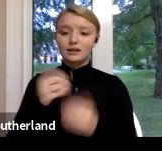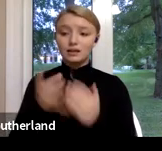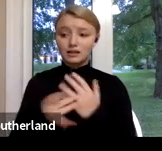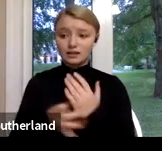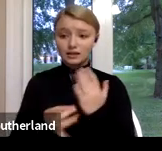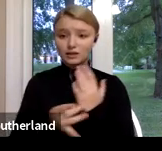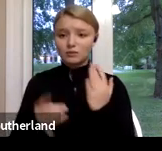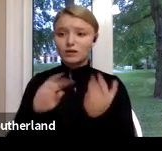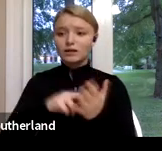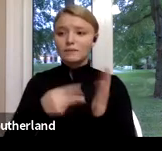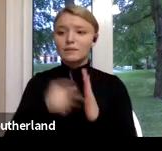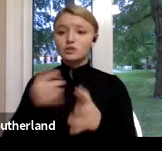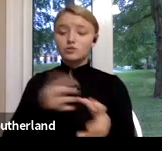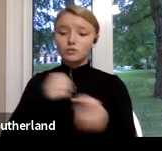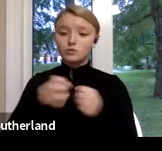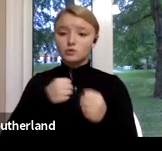it down.